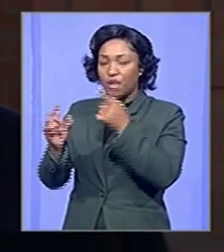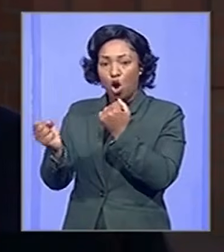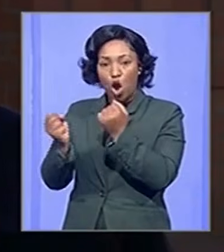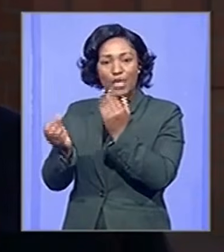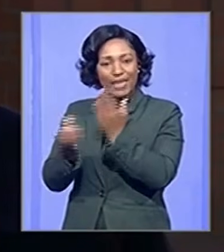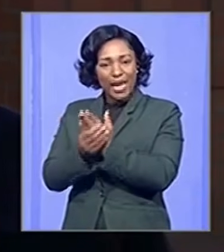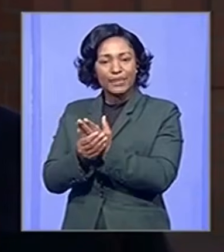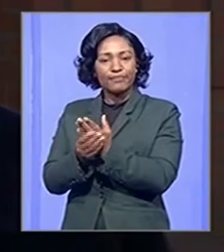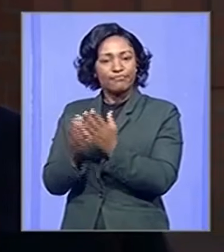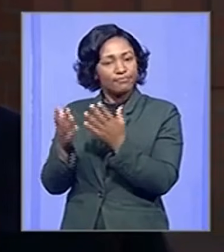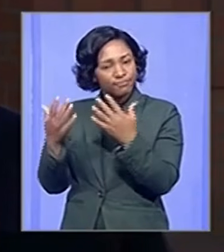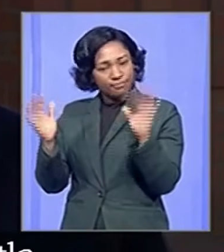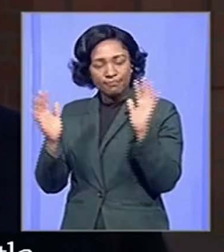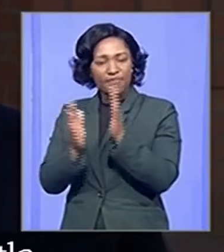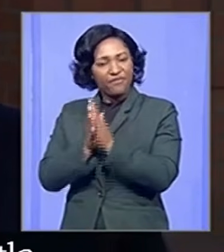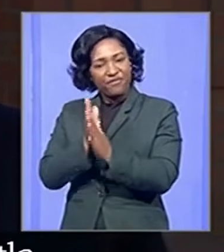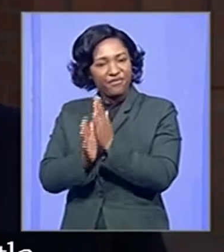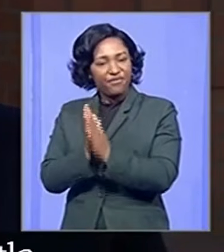go a lebetshega gore